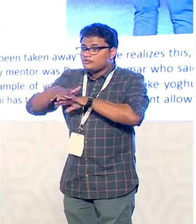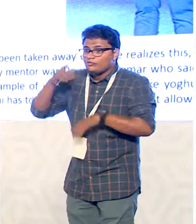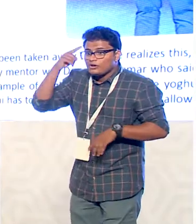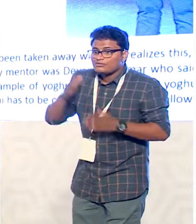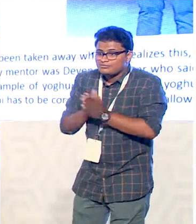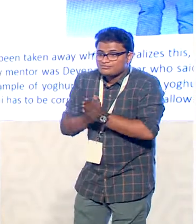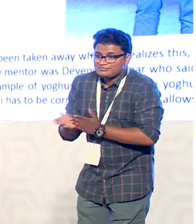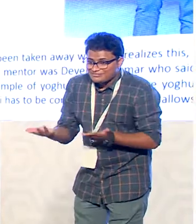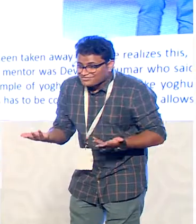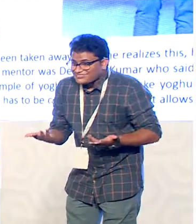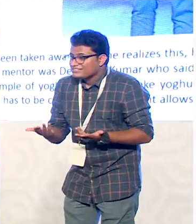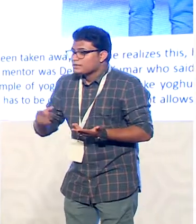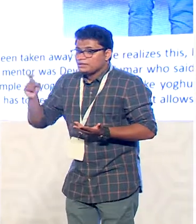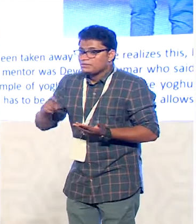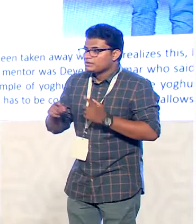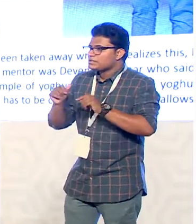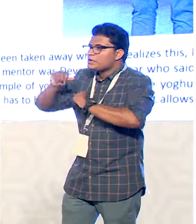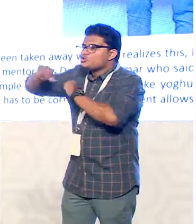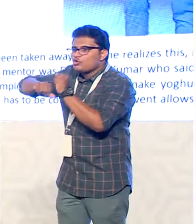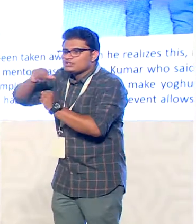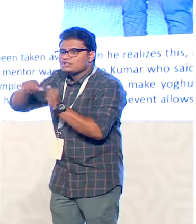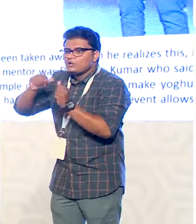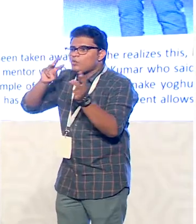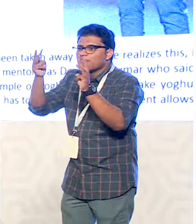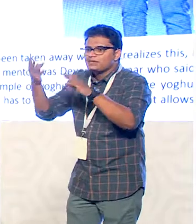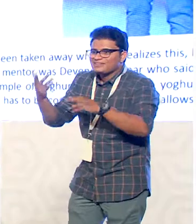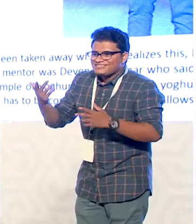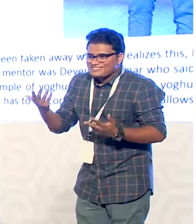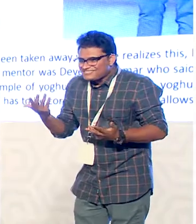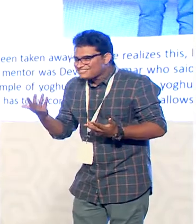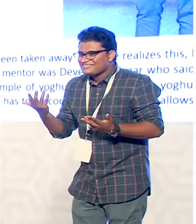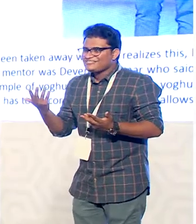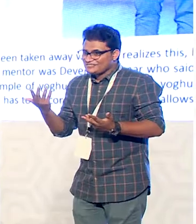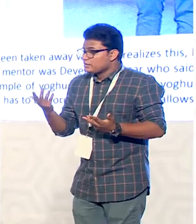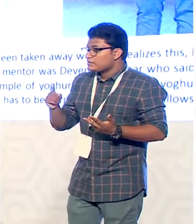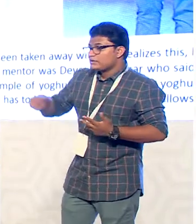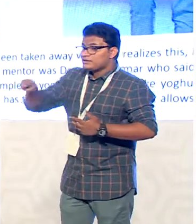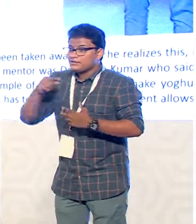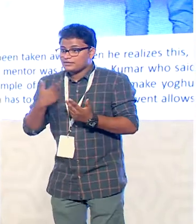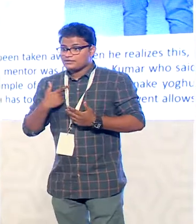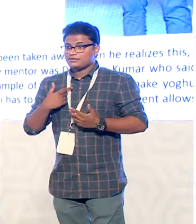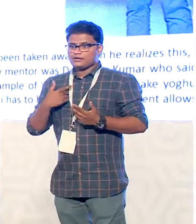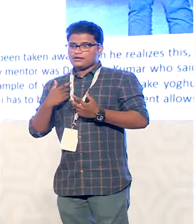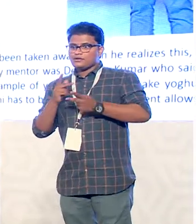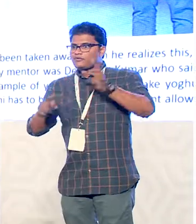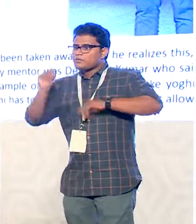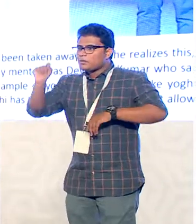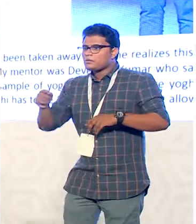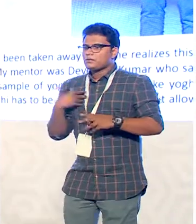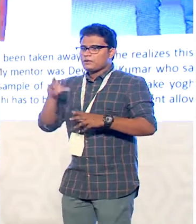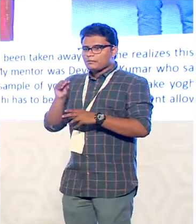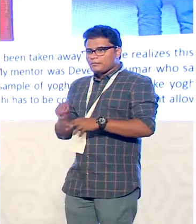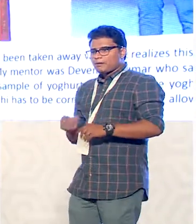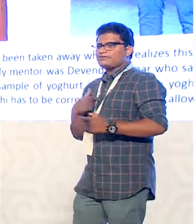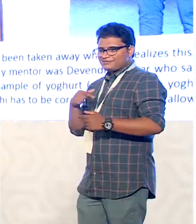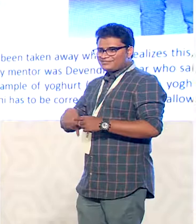get the social climate to the right level so that then, you know, it'll be like a takeoff point. And by